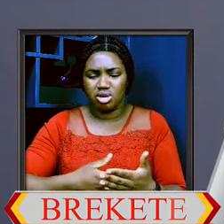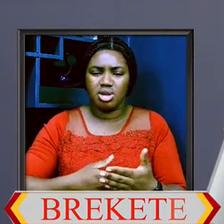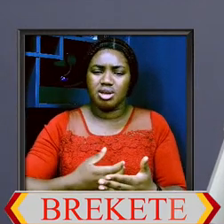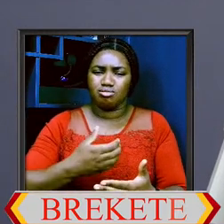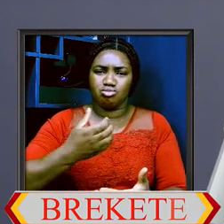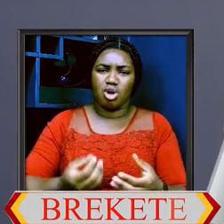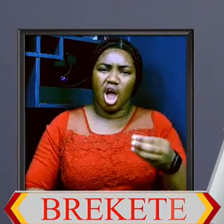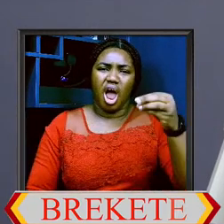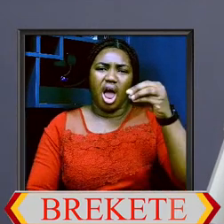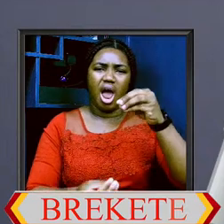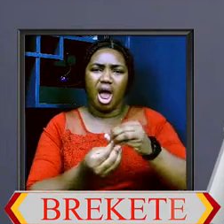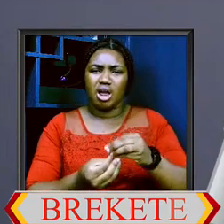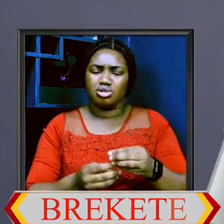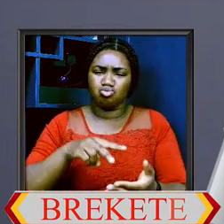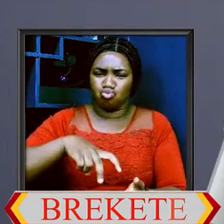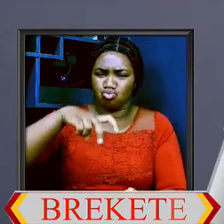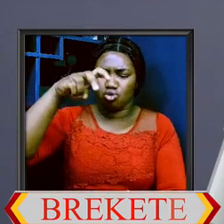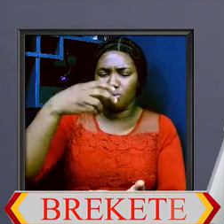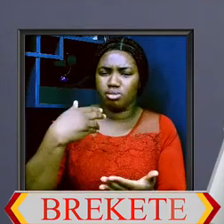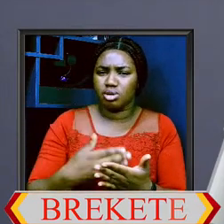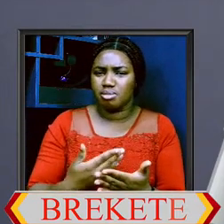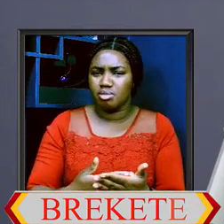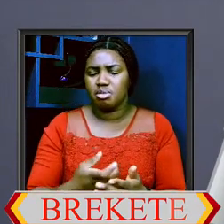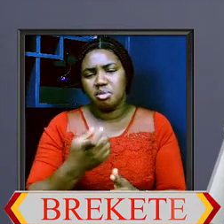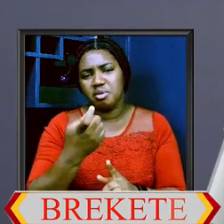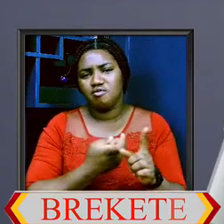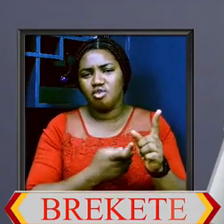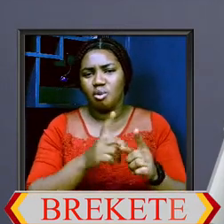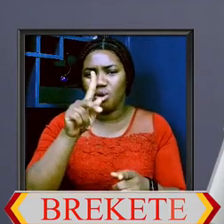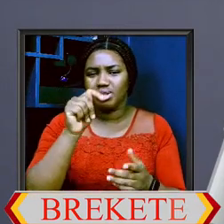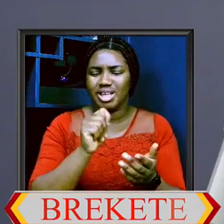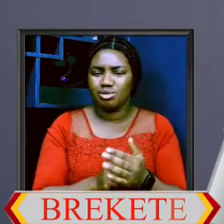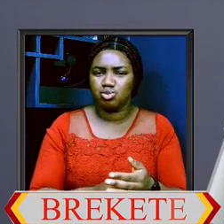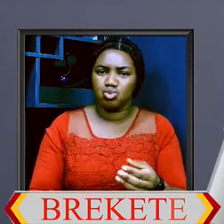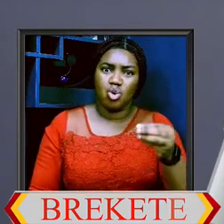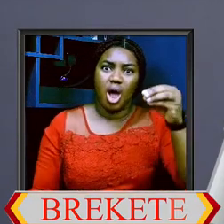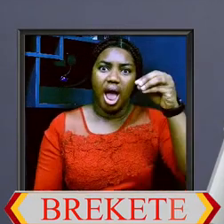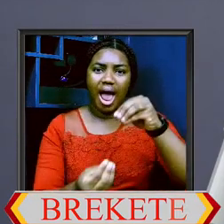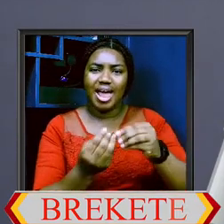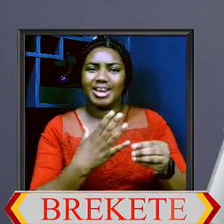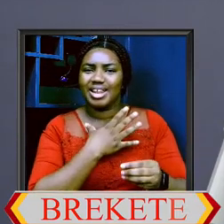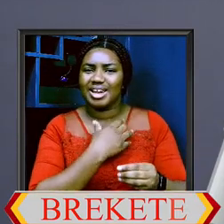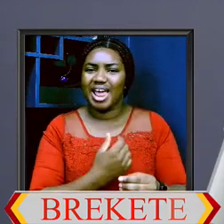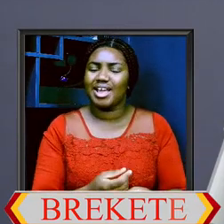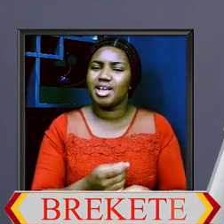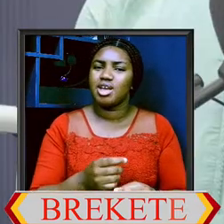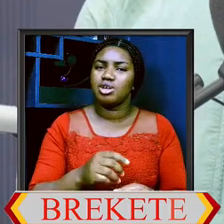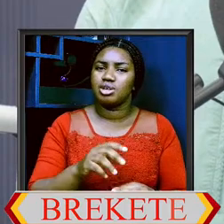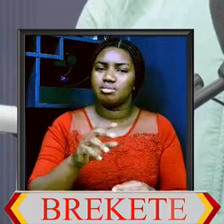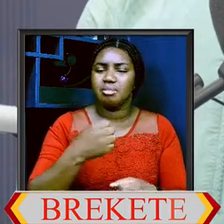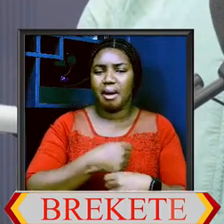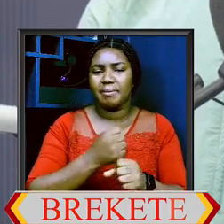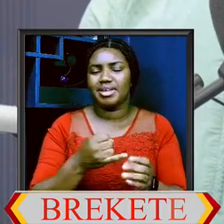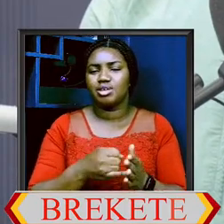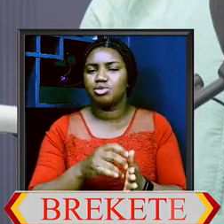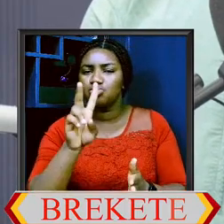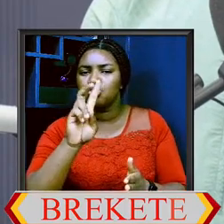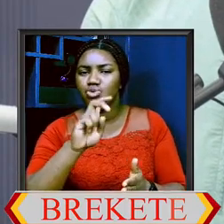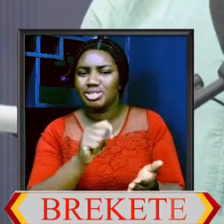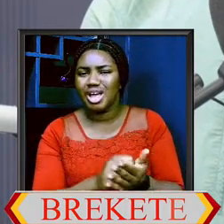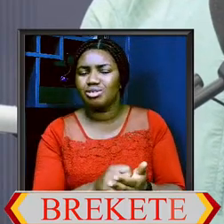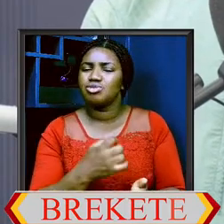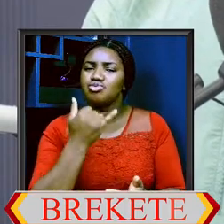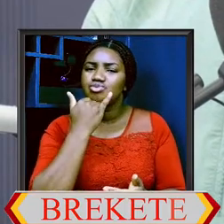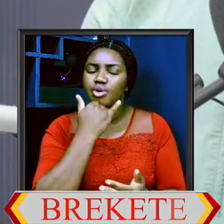inre thank you thank you thank you very much myin we appreciate him somebody